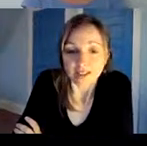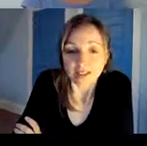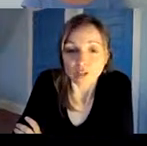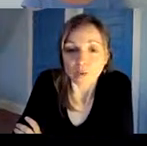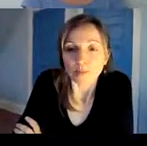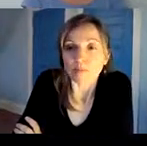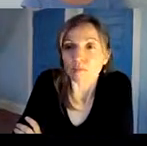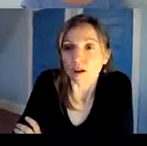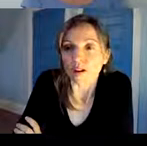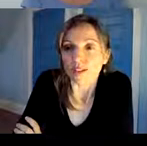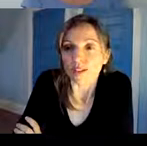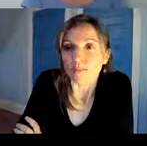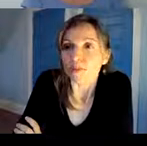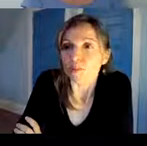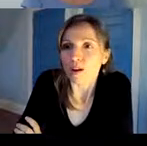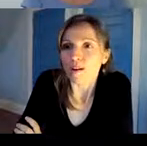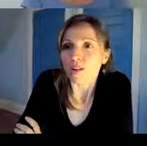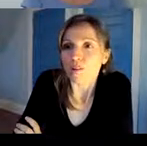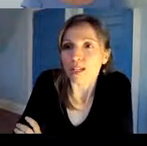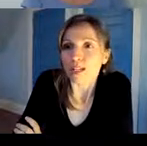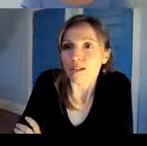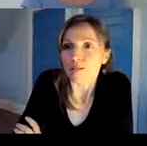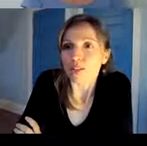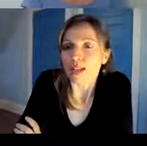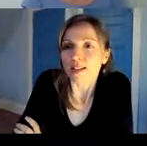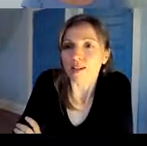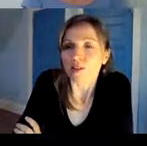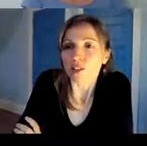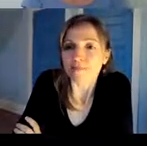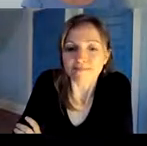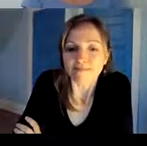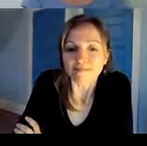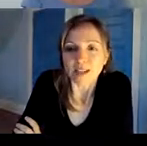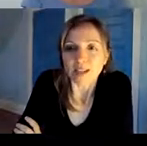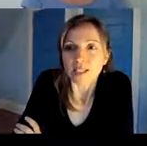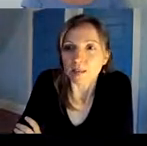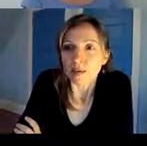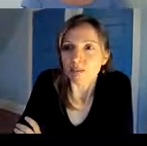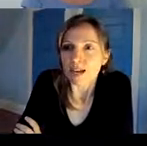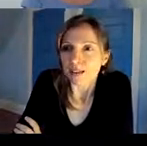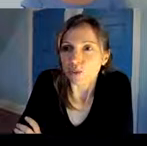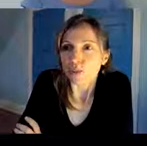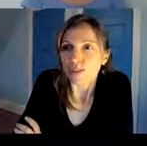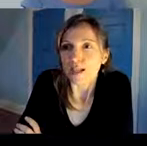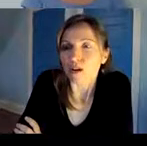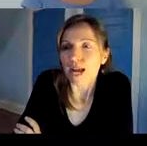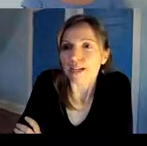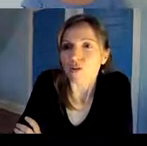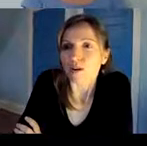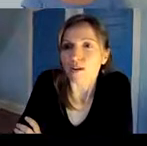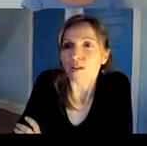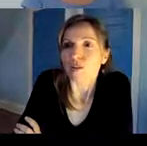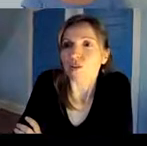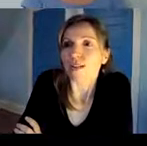vine is a problem for monarchs, that beautiful monarch that we were looking at a few slides earlier. Some of the adults will lay their